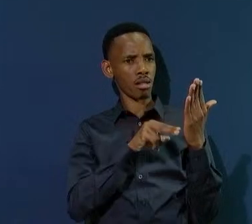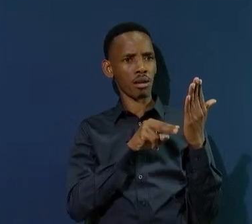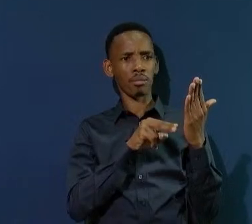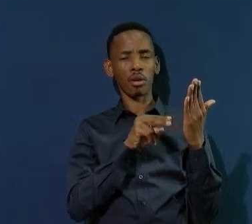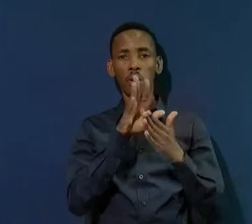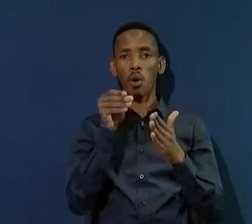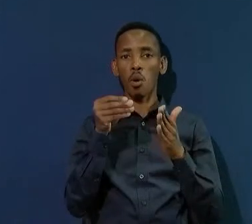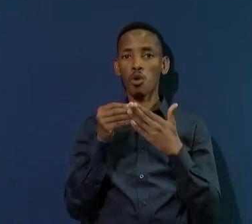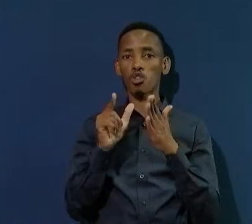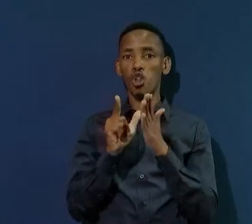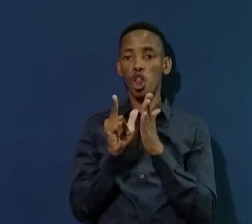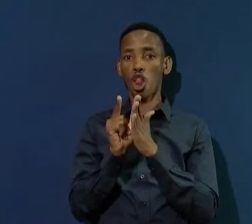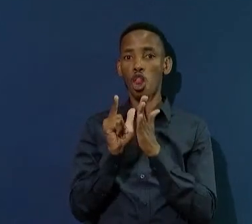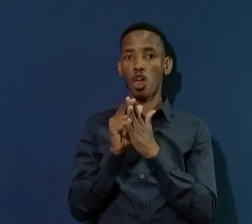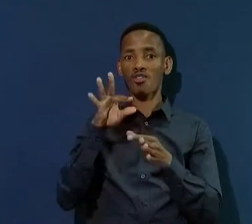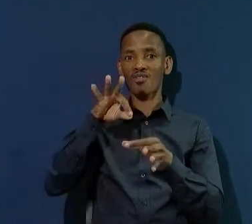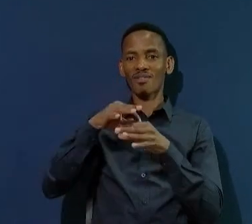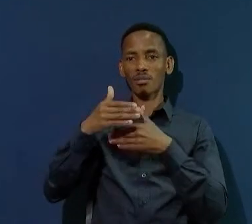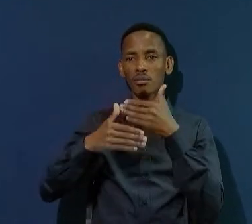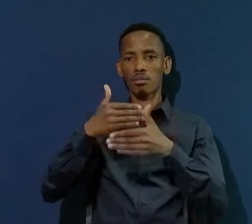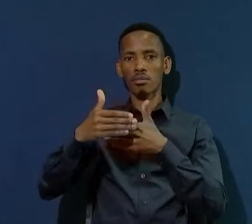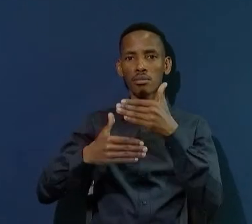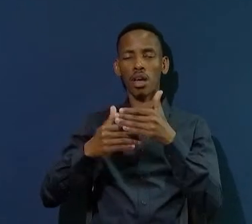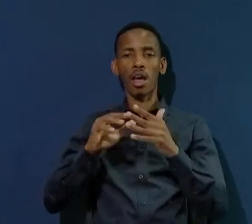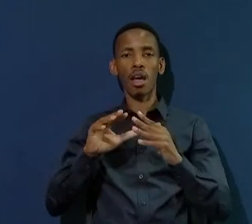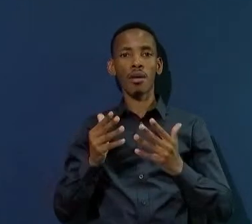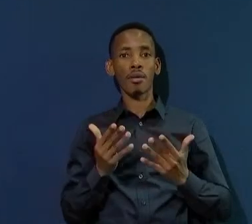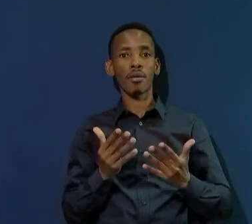ditsamaiso tse e leng gore ke tsa ditlhopho di eme ka tseleng tseng jang.